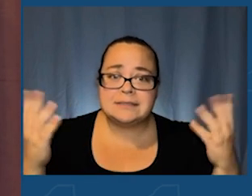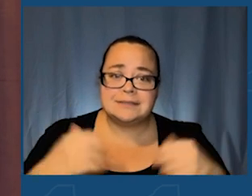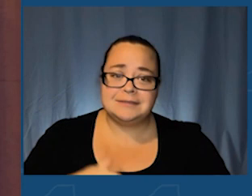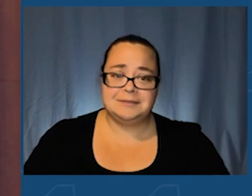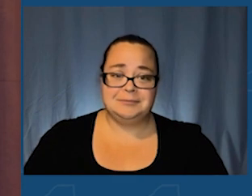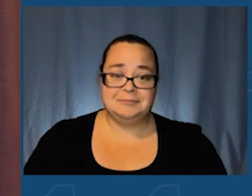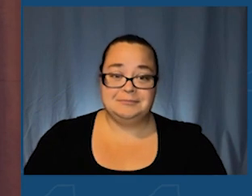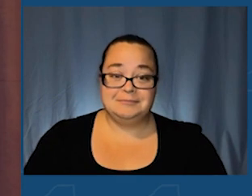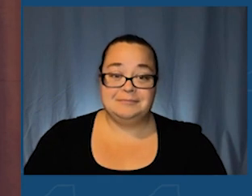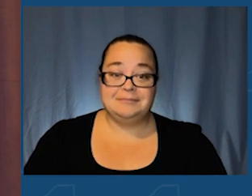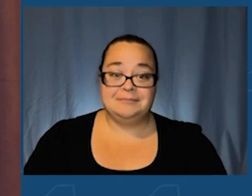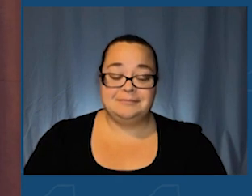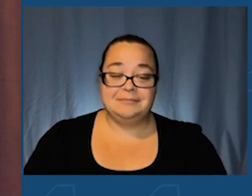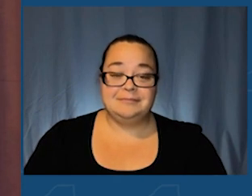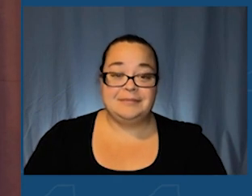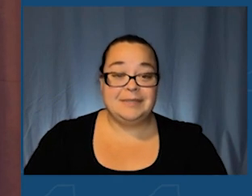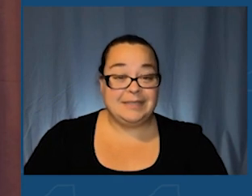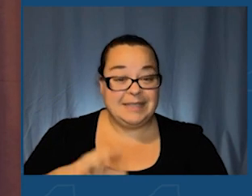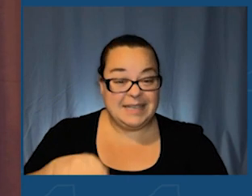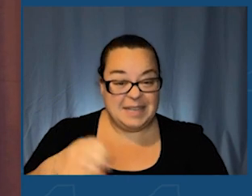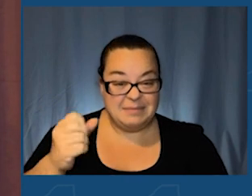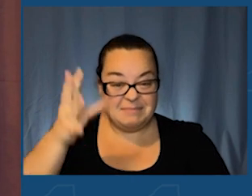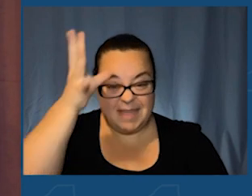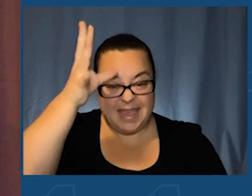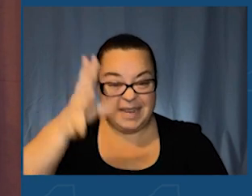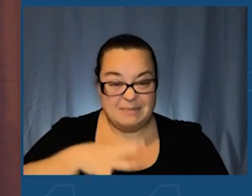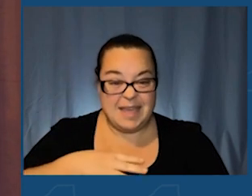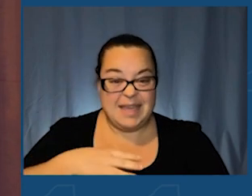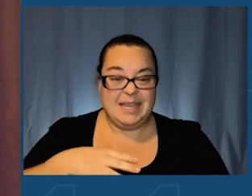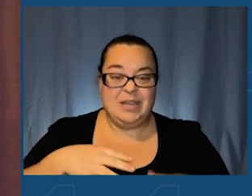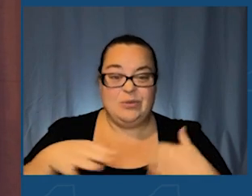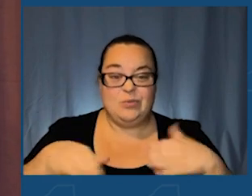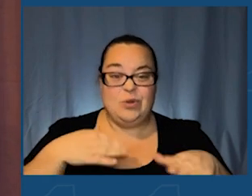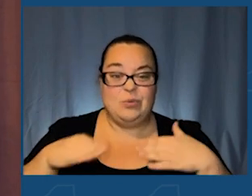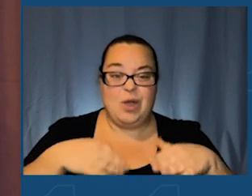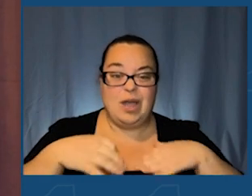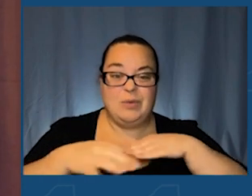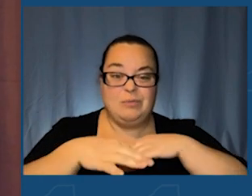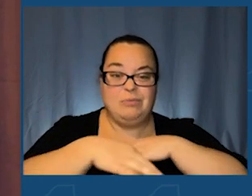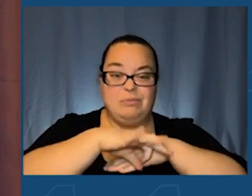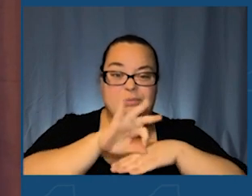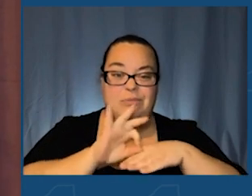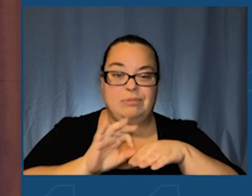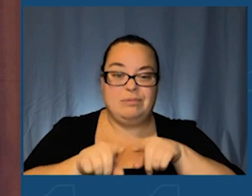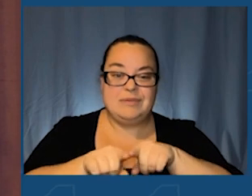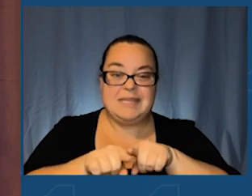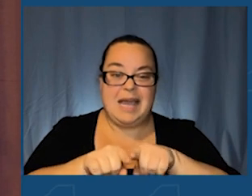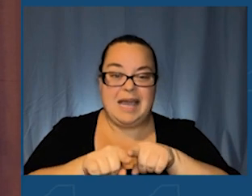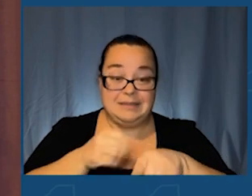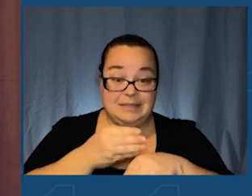Now, I don't know if a lot of men were walking around with holes in their socks after women got the right to vote. I never bothered to check.